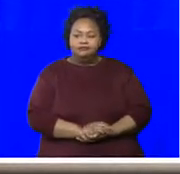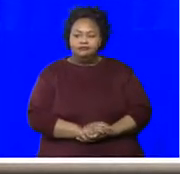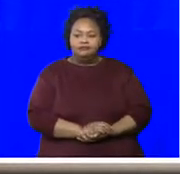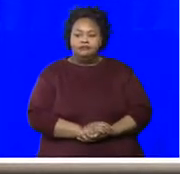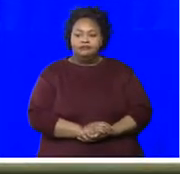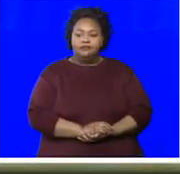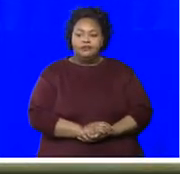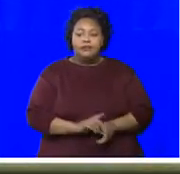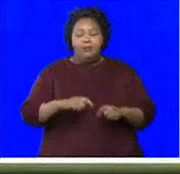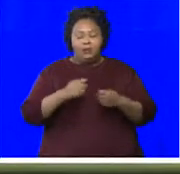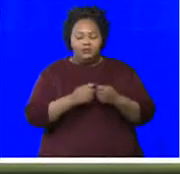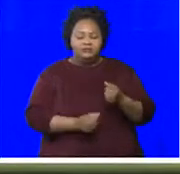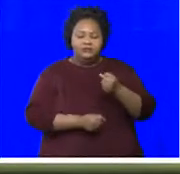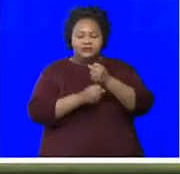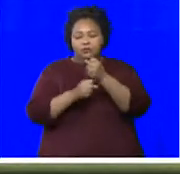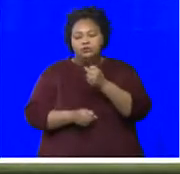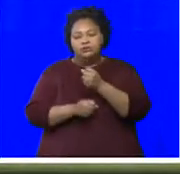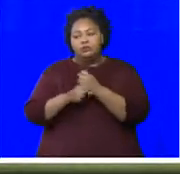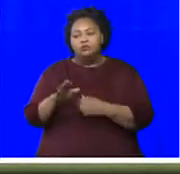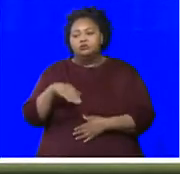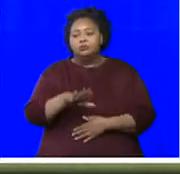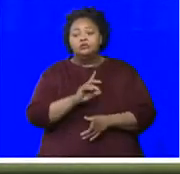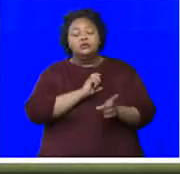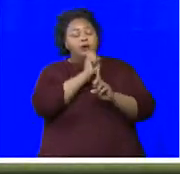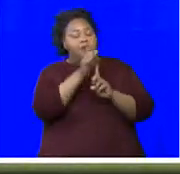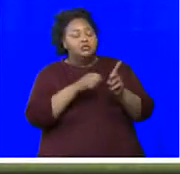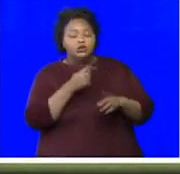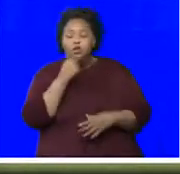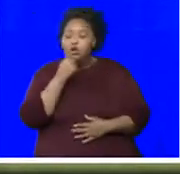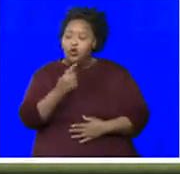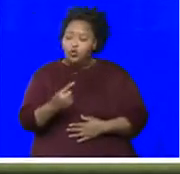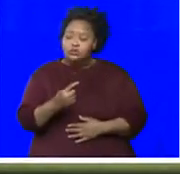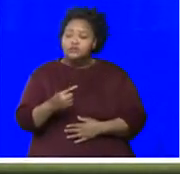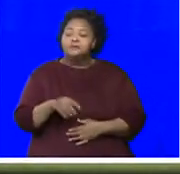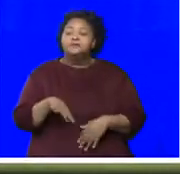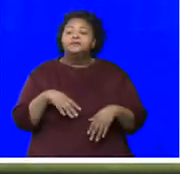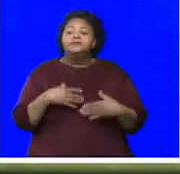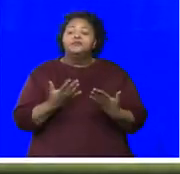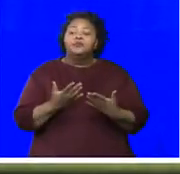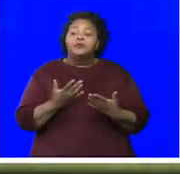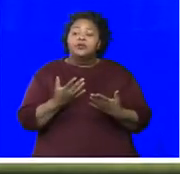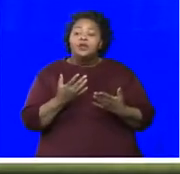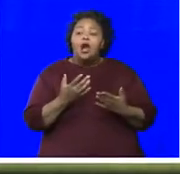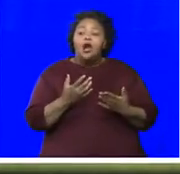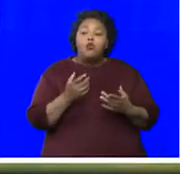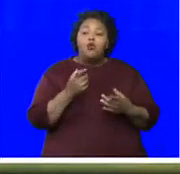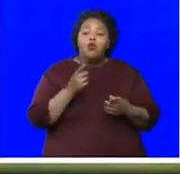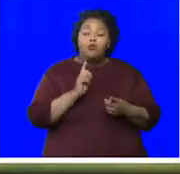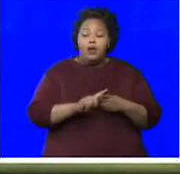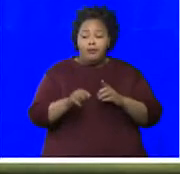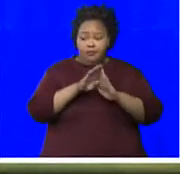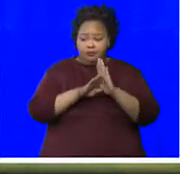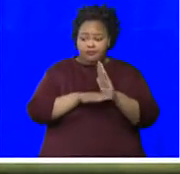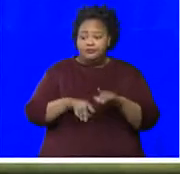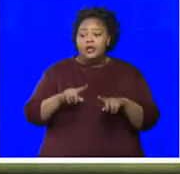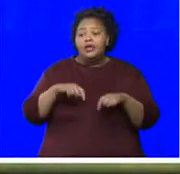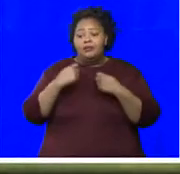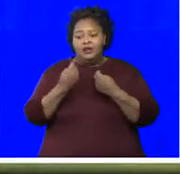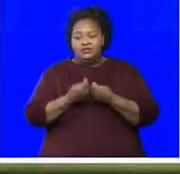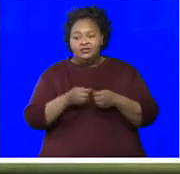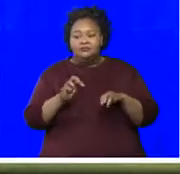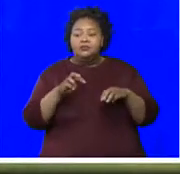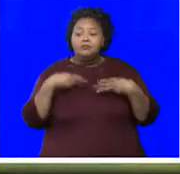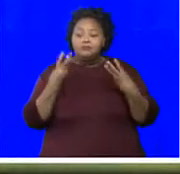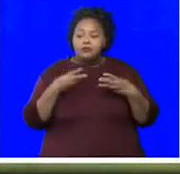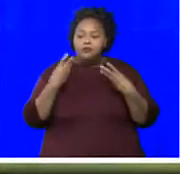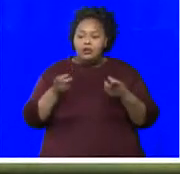players in the country. Mdluli uthi kulimala kwabadlali nakuqala imidlaleli kesikhathi lesinyenti kuba ngokuthi Esikhathini se-preseason